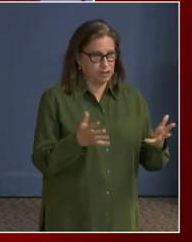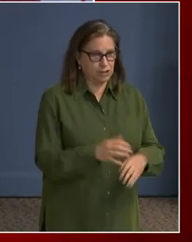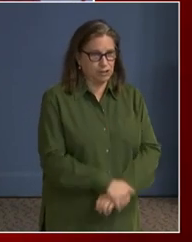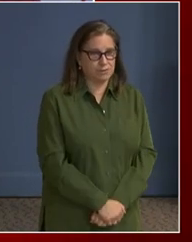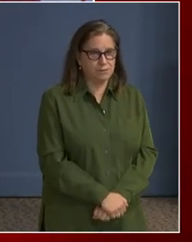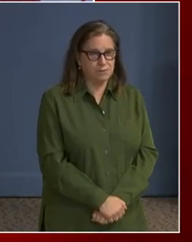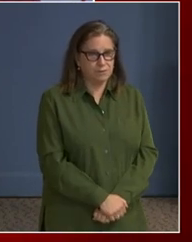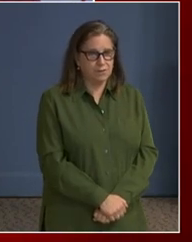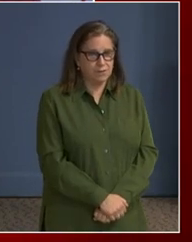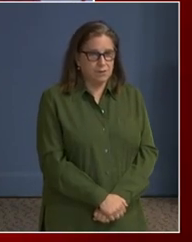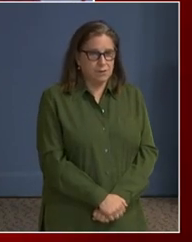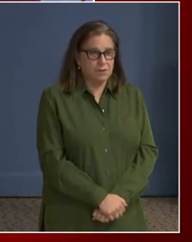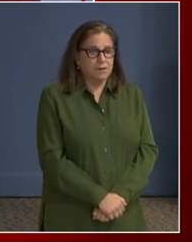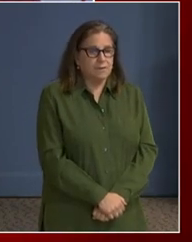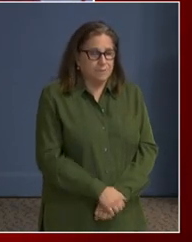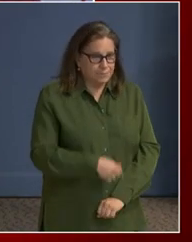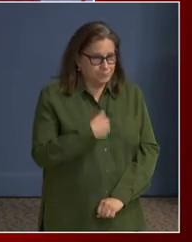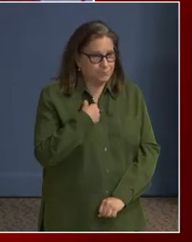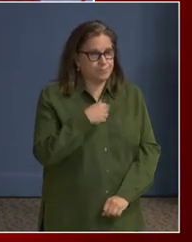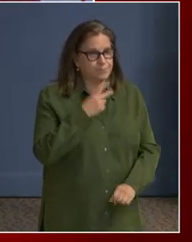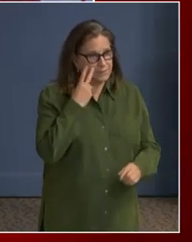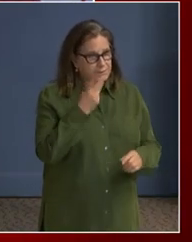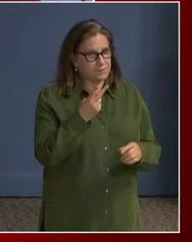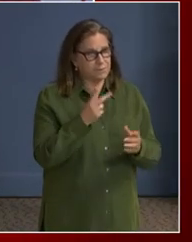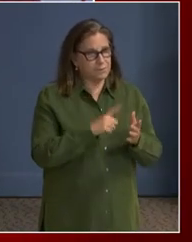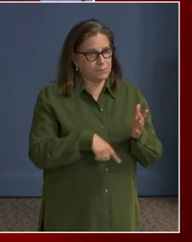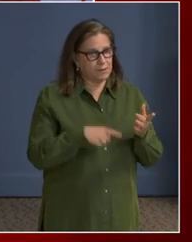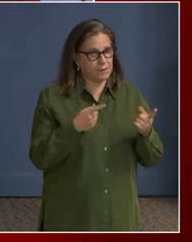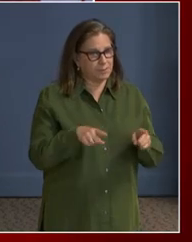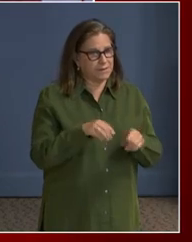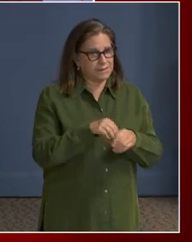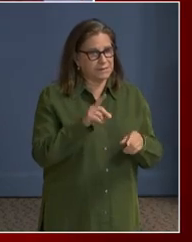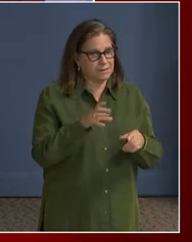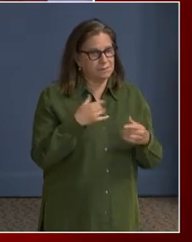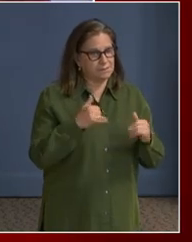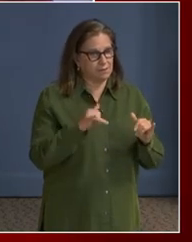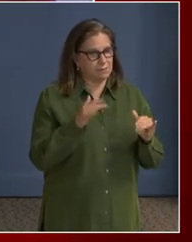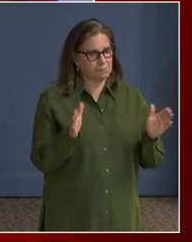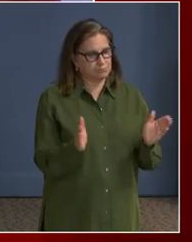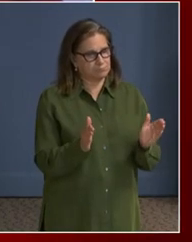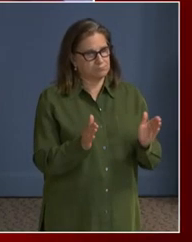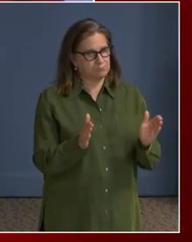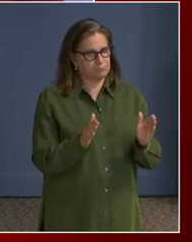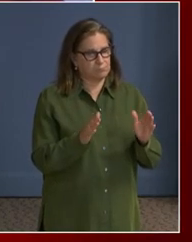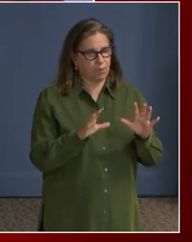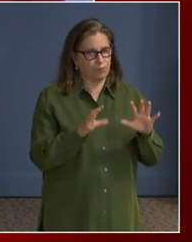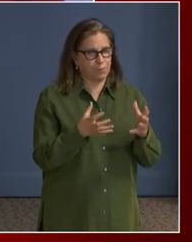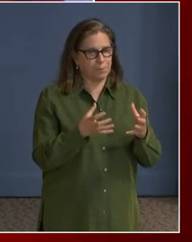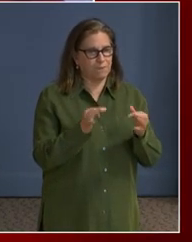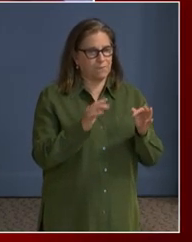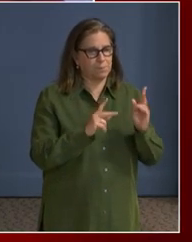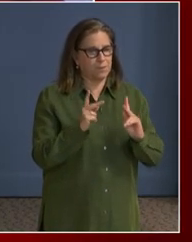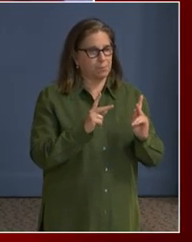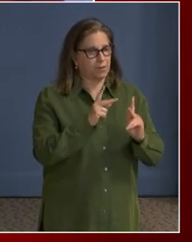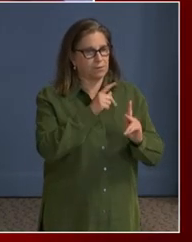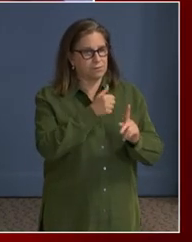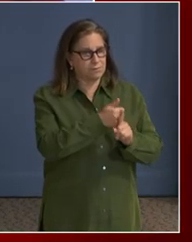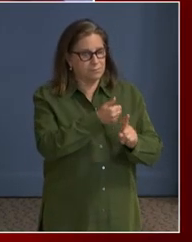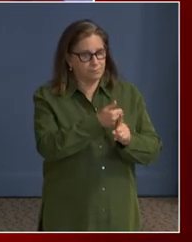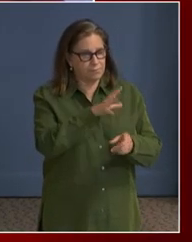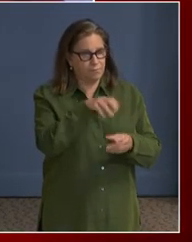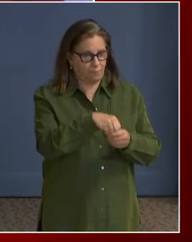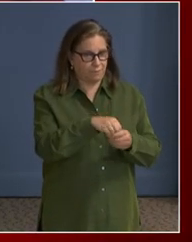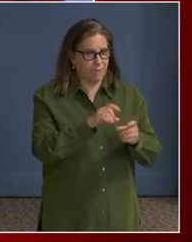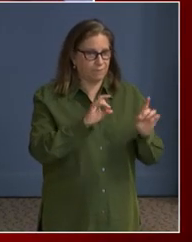to see in the districts a small group of people who have been violent, who are violent, and who